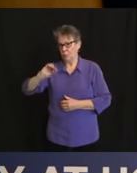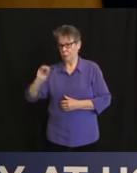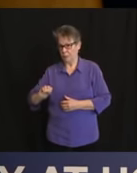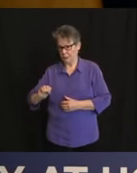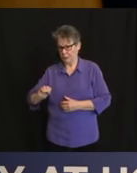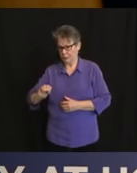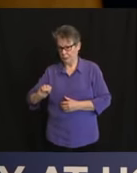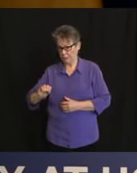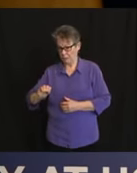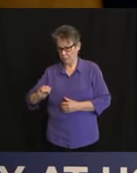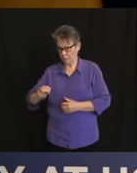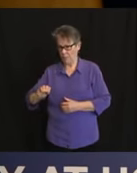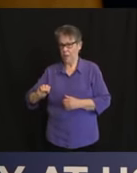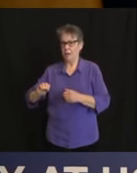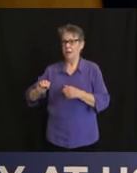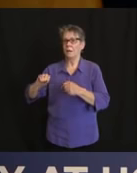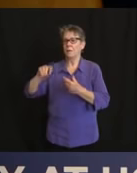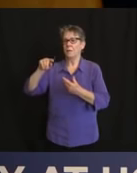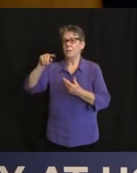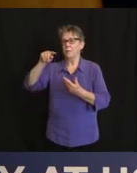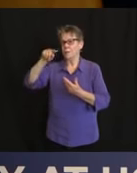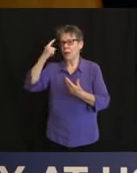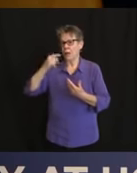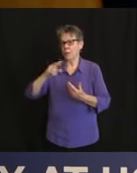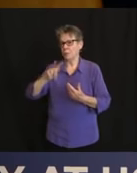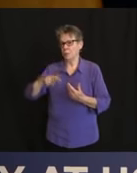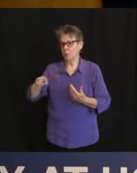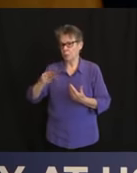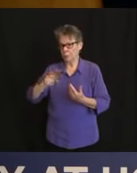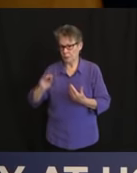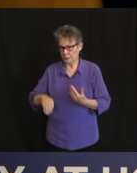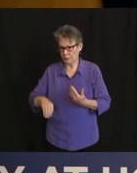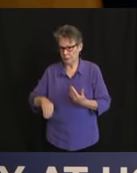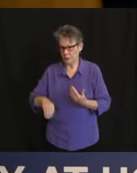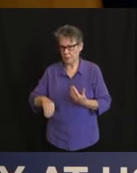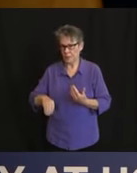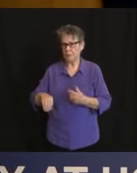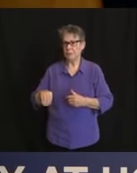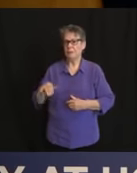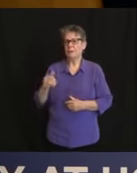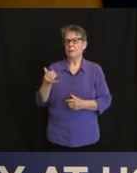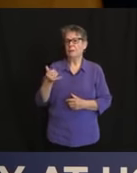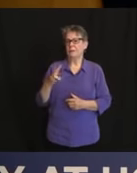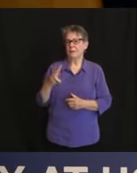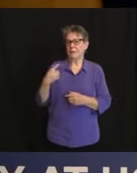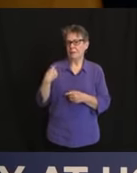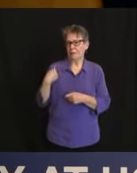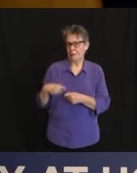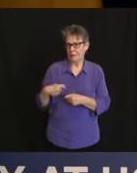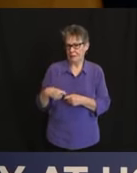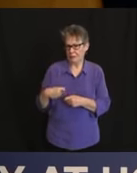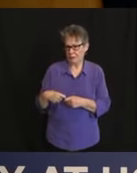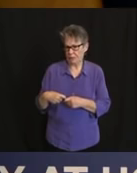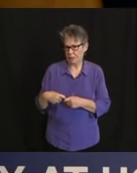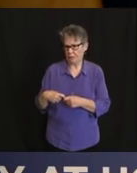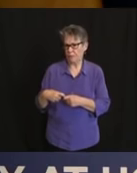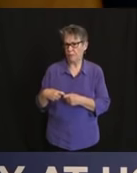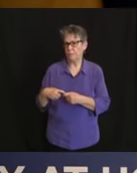Hispanic, 17.2%, Asian, 5.4%, other